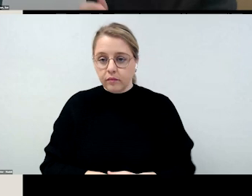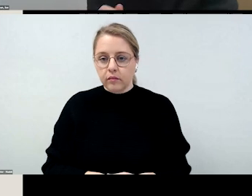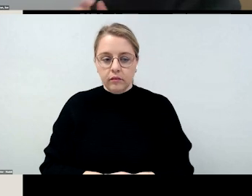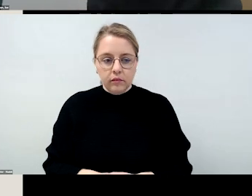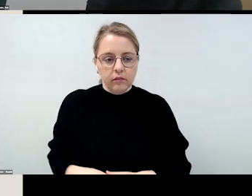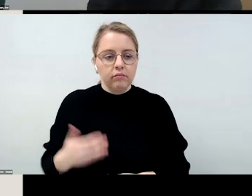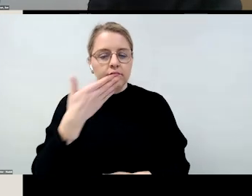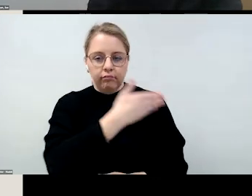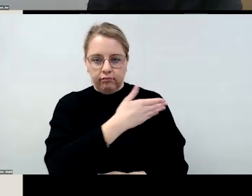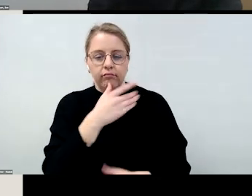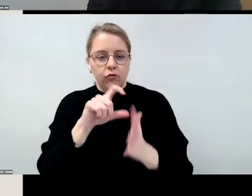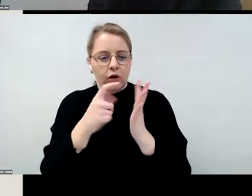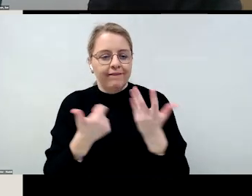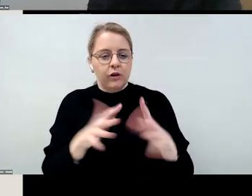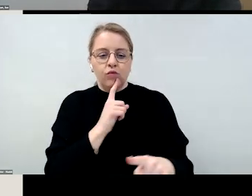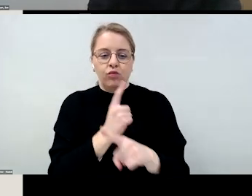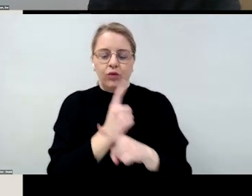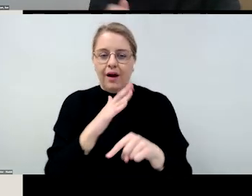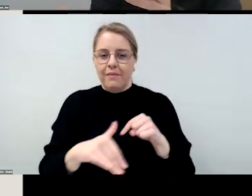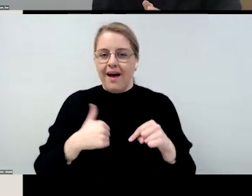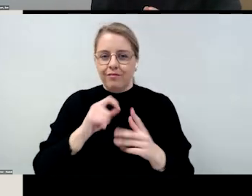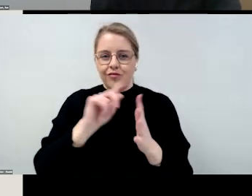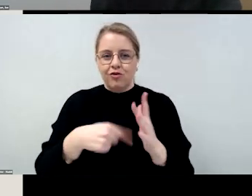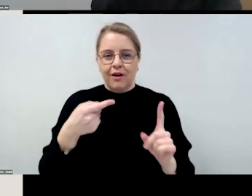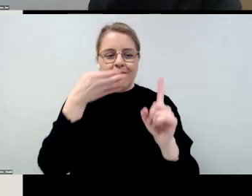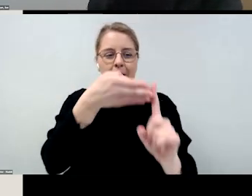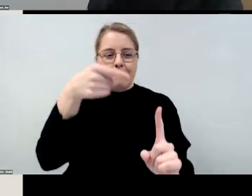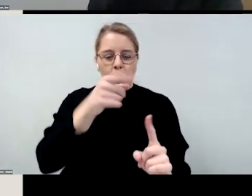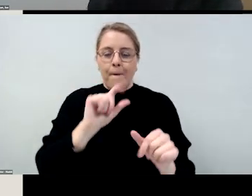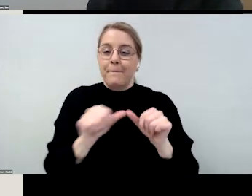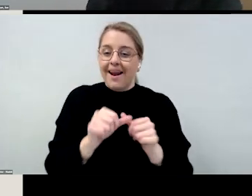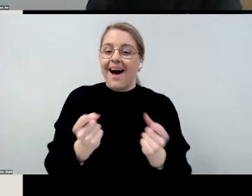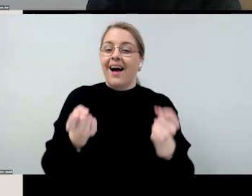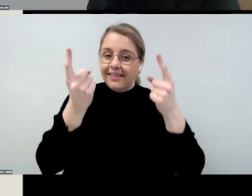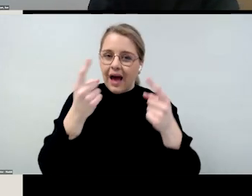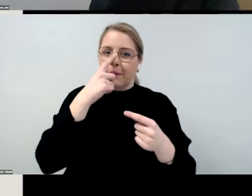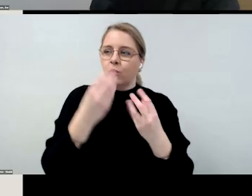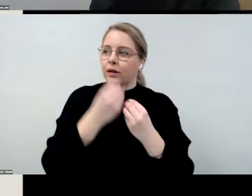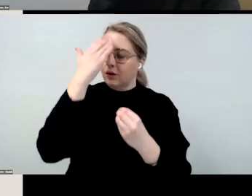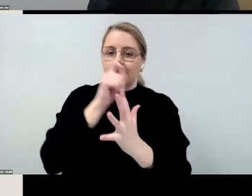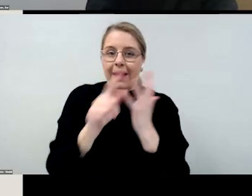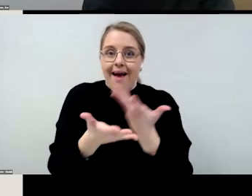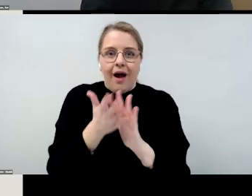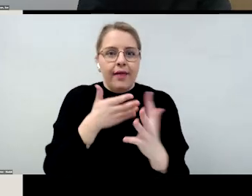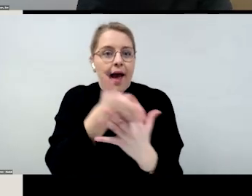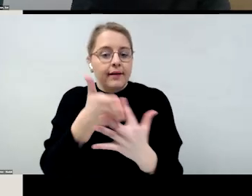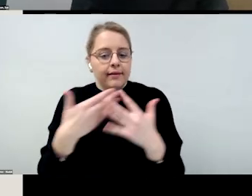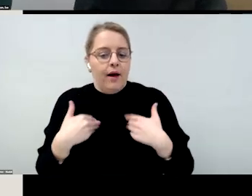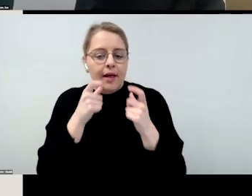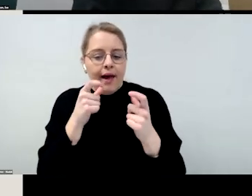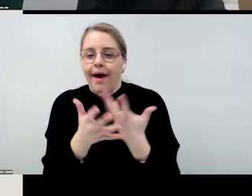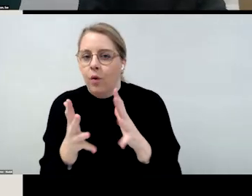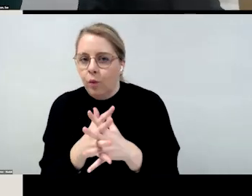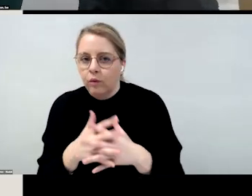Marion's explained that one of our key project aims is to better understand how people with intellectual disability access healthcare. And